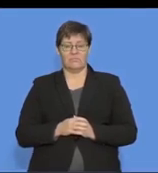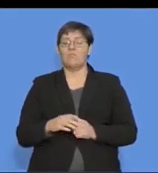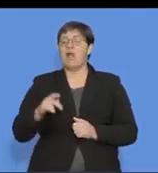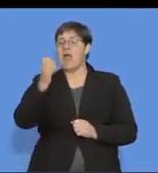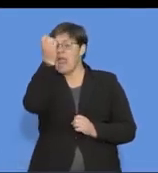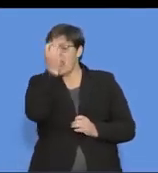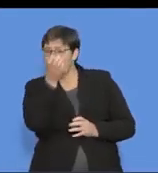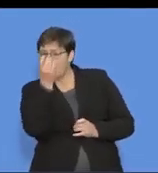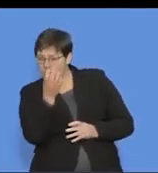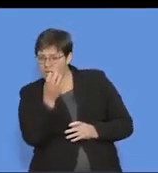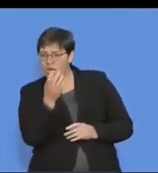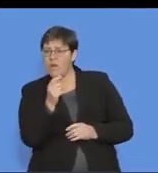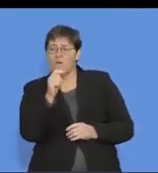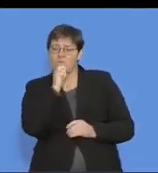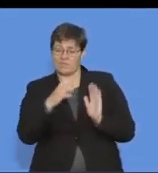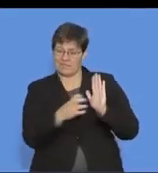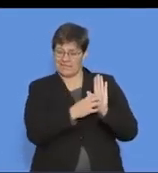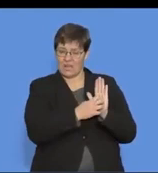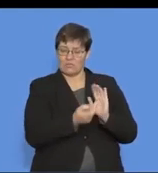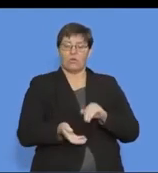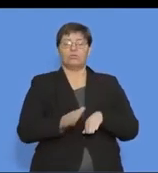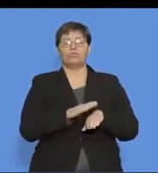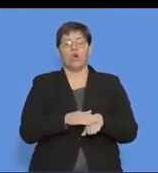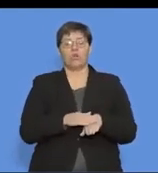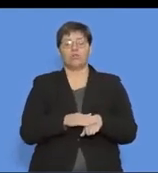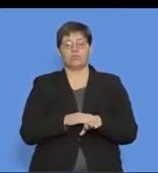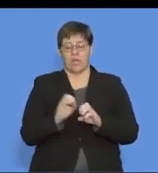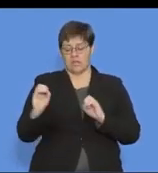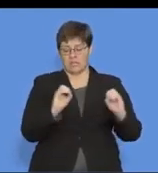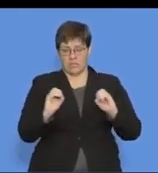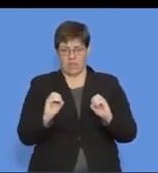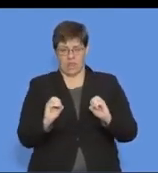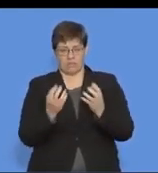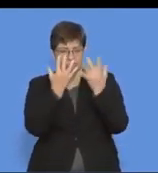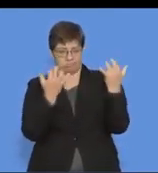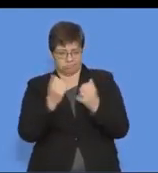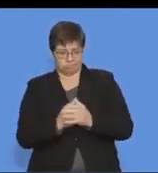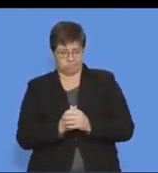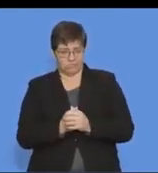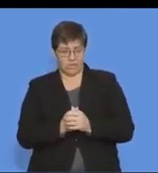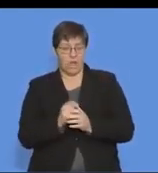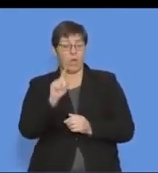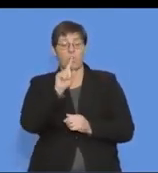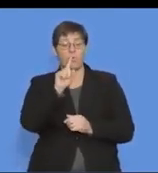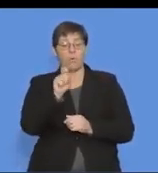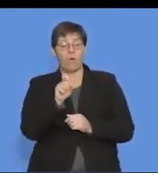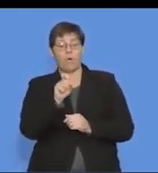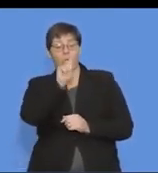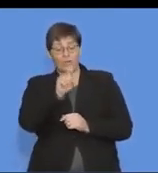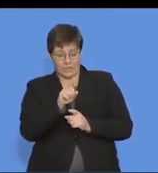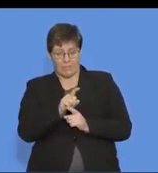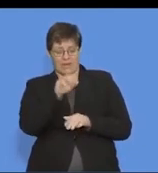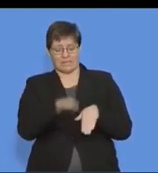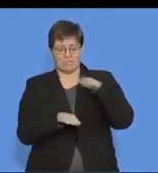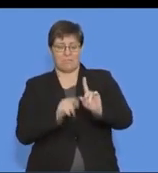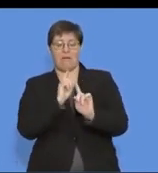use the information on the graph to calculate the charge on each sphere. Now, this is a multi-step type of a